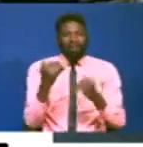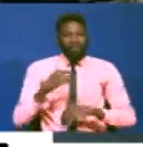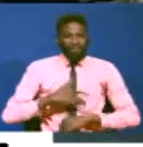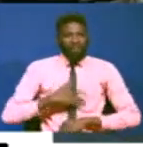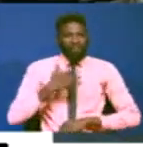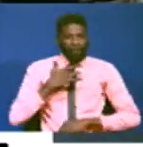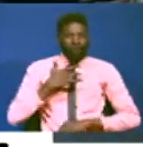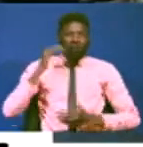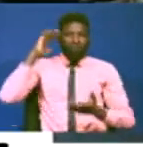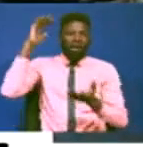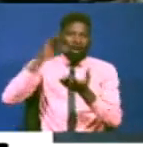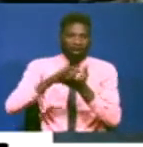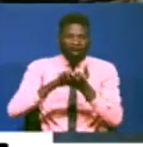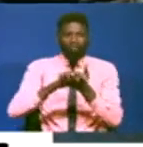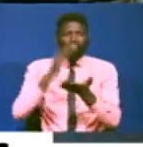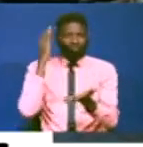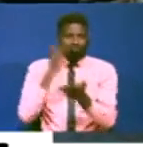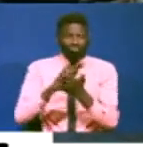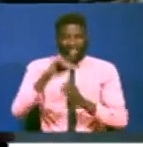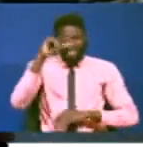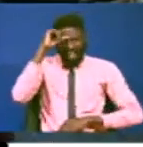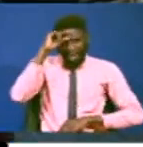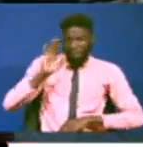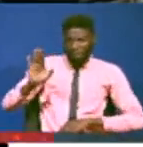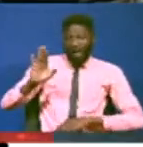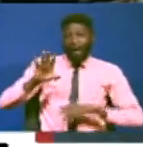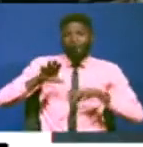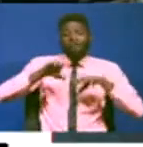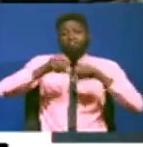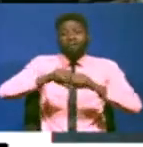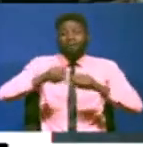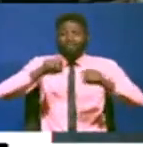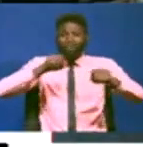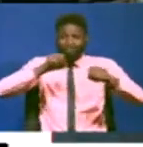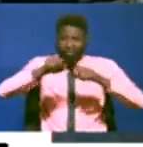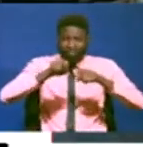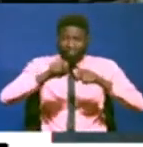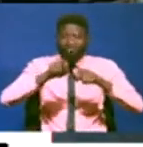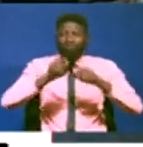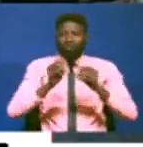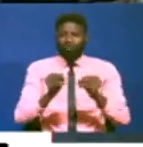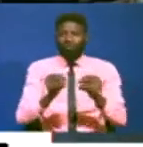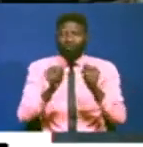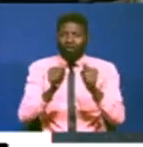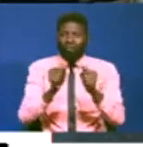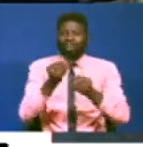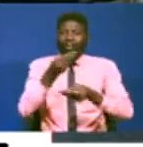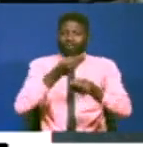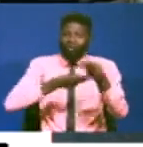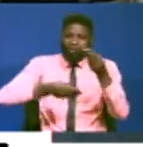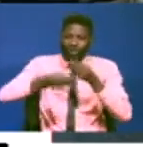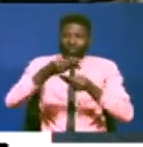through the government he's inherited, the economy, the problems bedeviling the people of